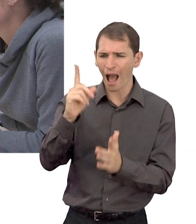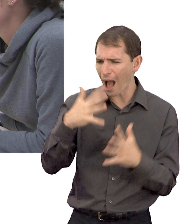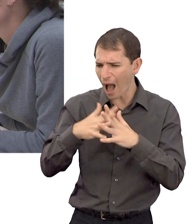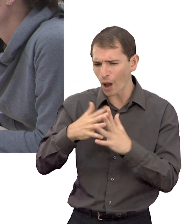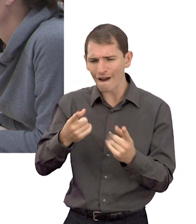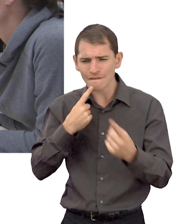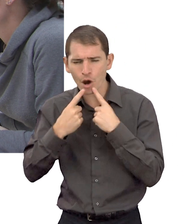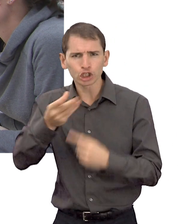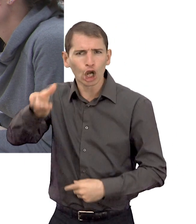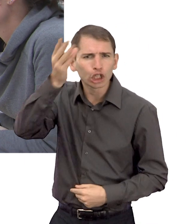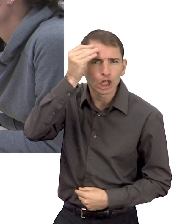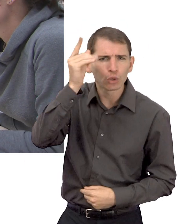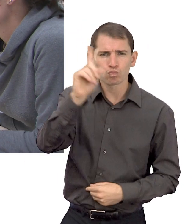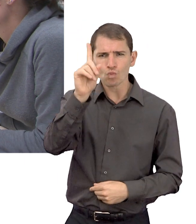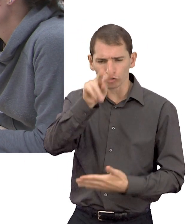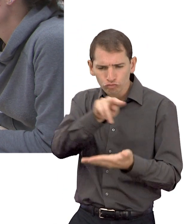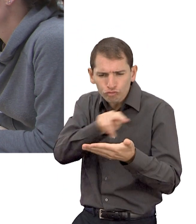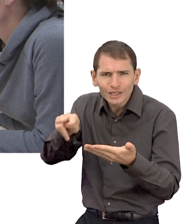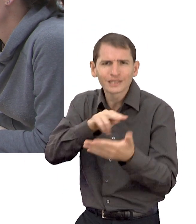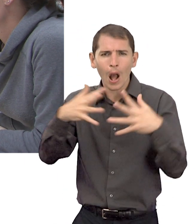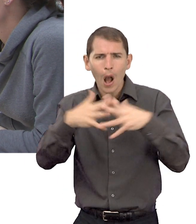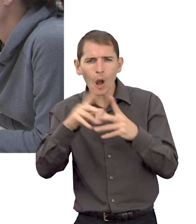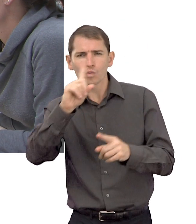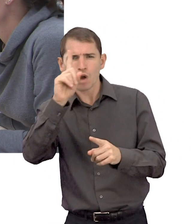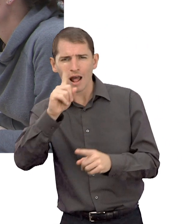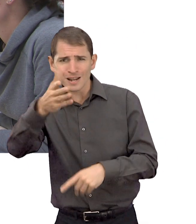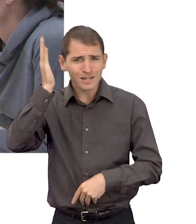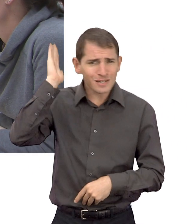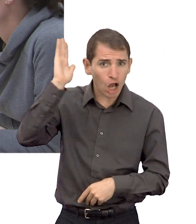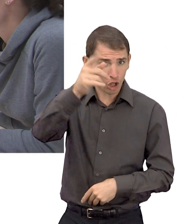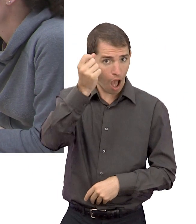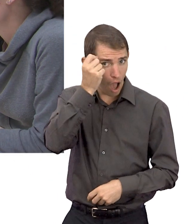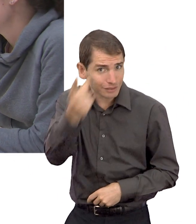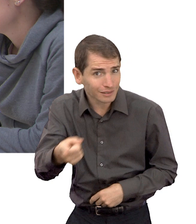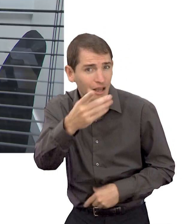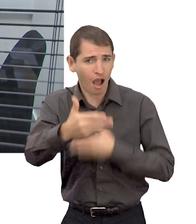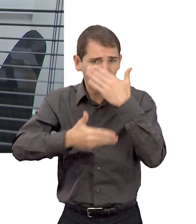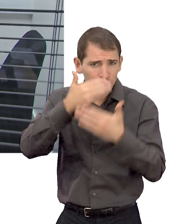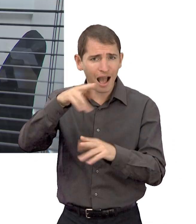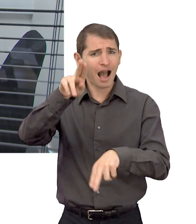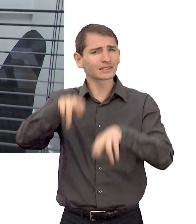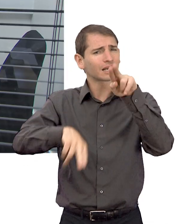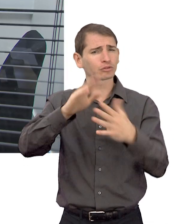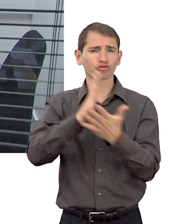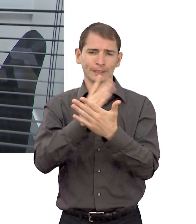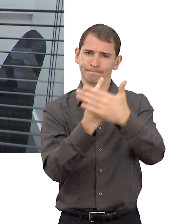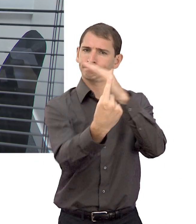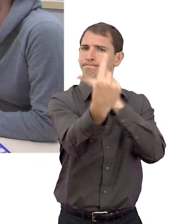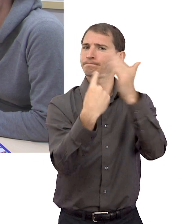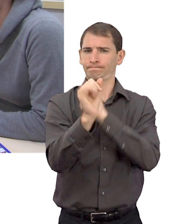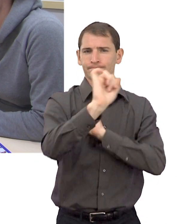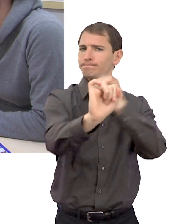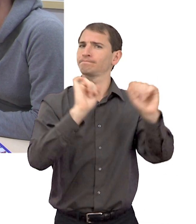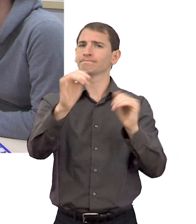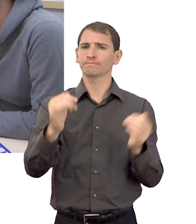understand information and how they go about proofreading their work and understanding what's said during lectures. Each assessment is for the